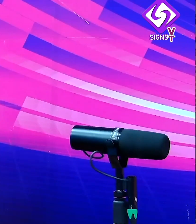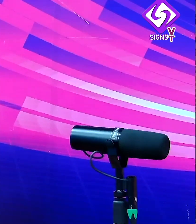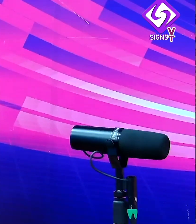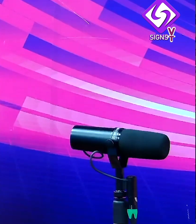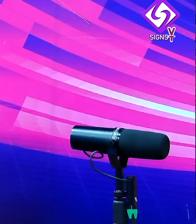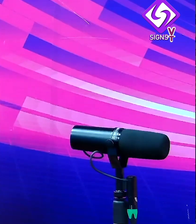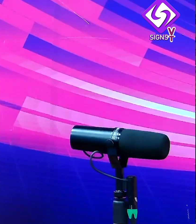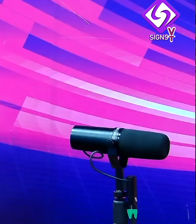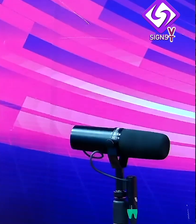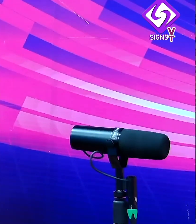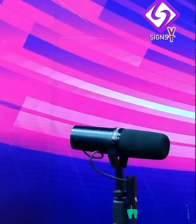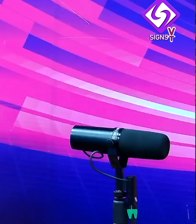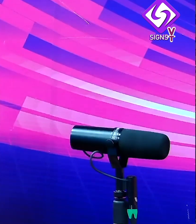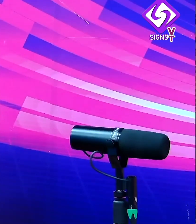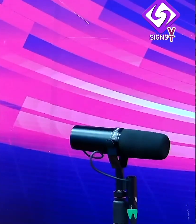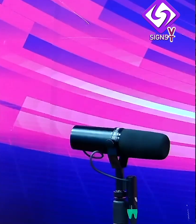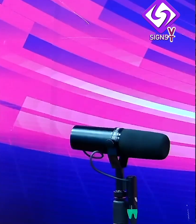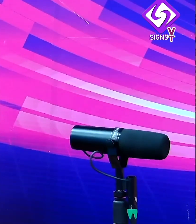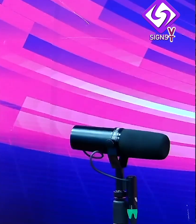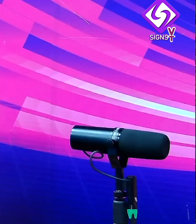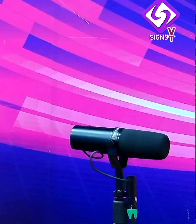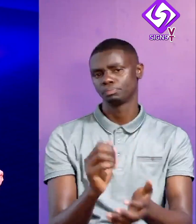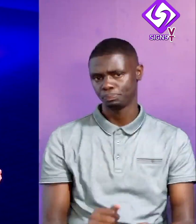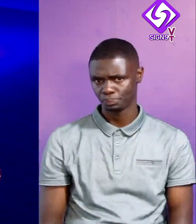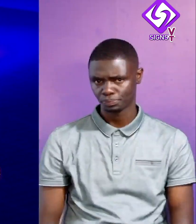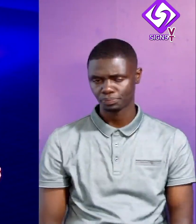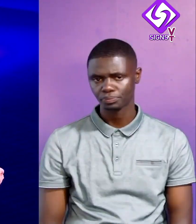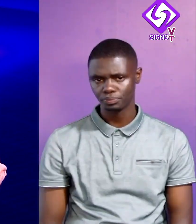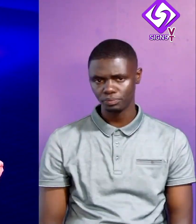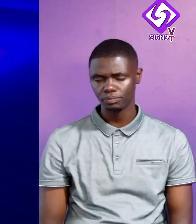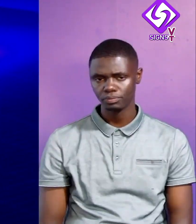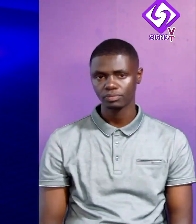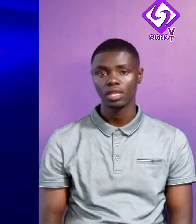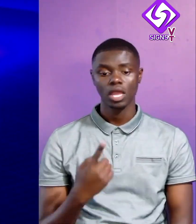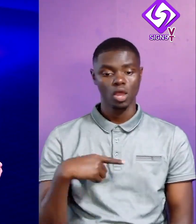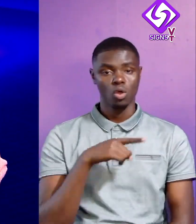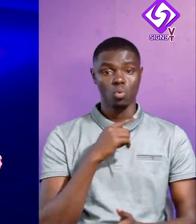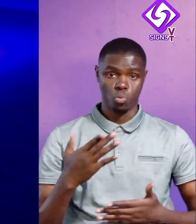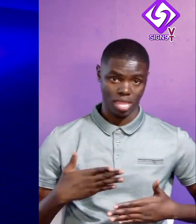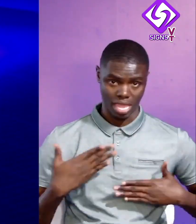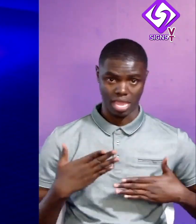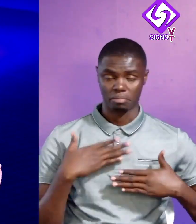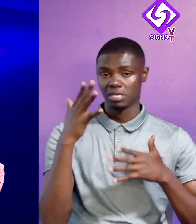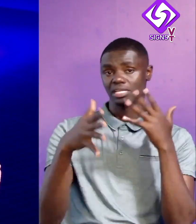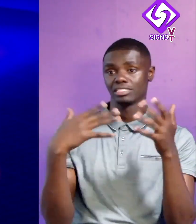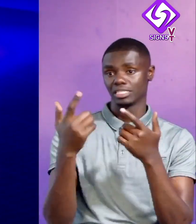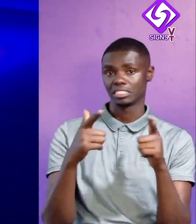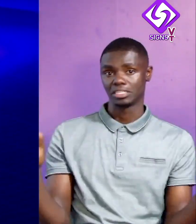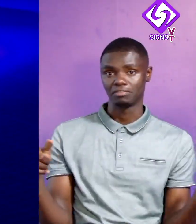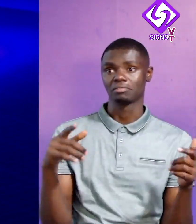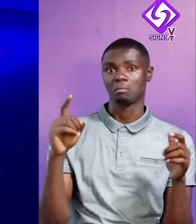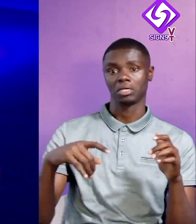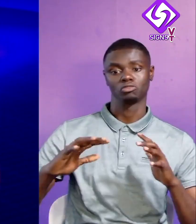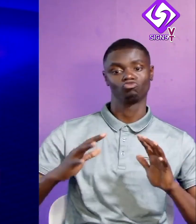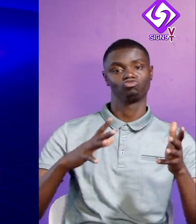benefit the deaf community. Very true. And we are happy that at Sign TV, wacha tujipigie